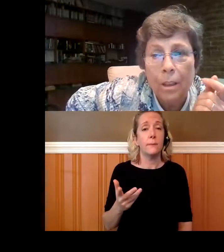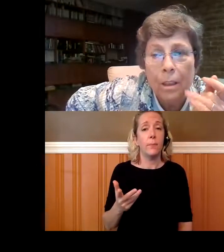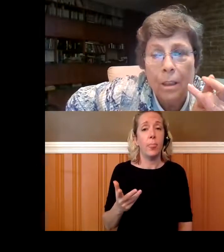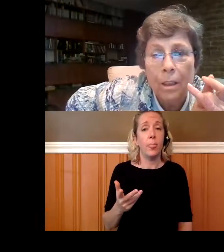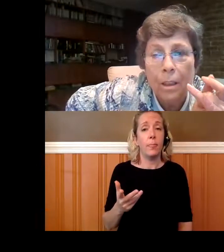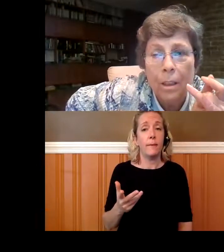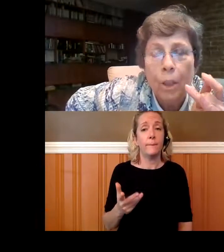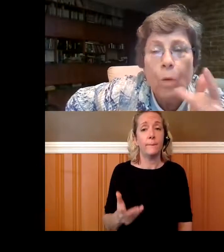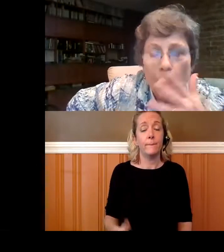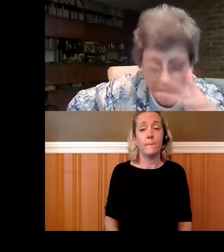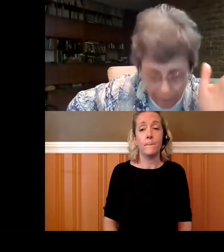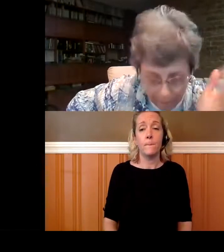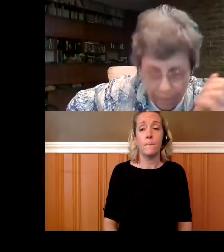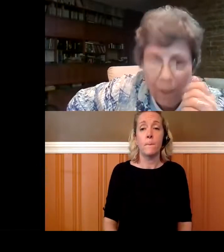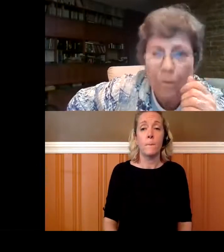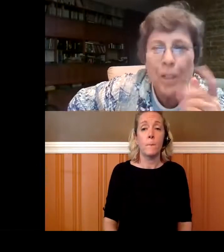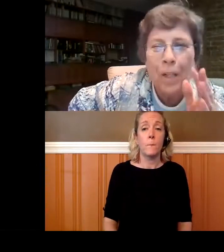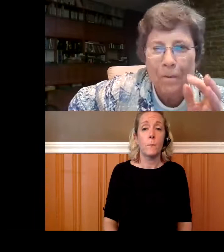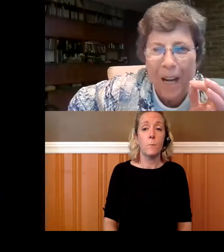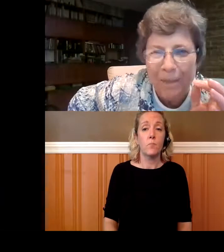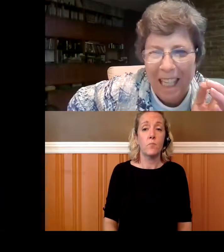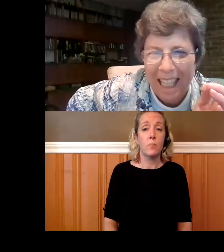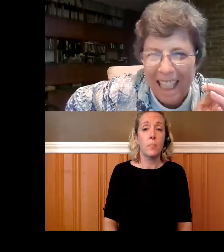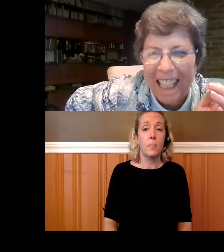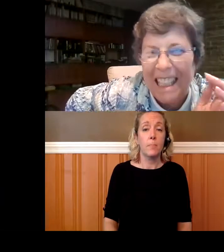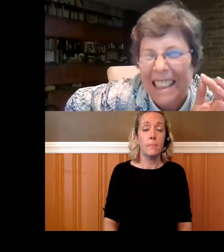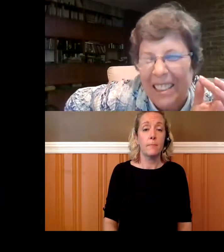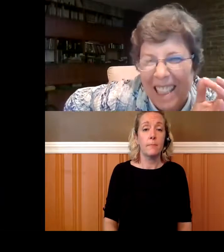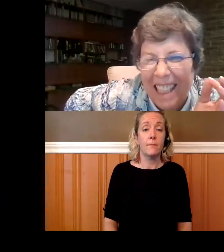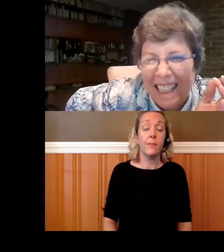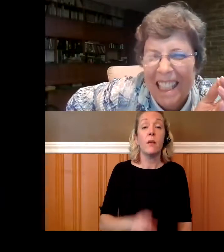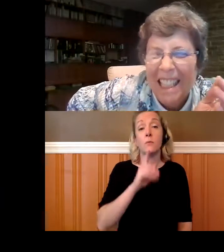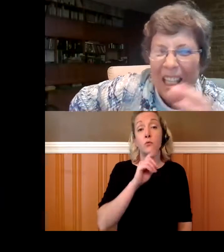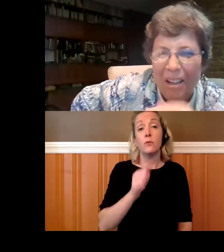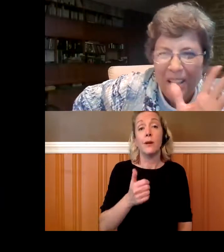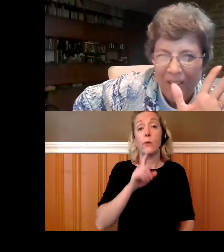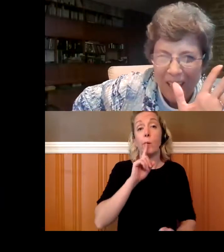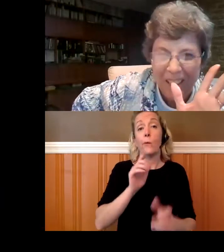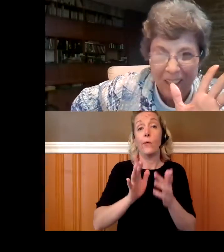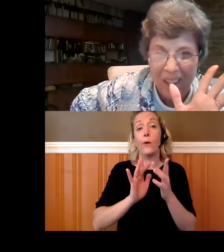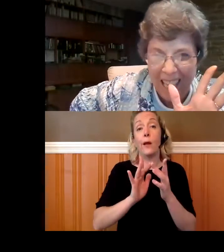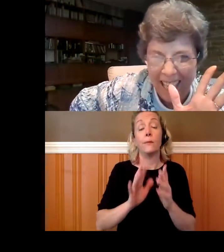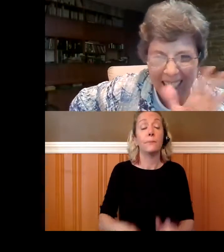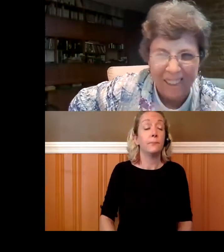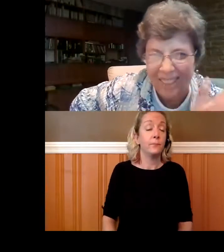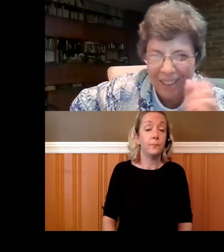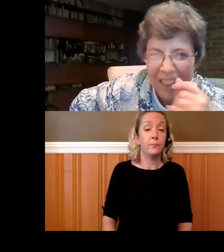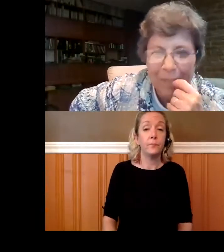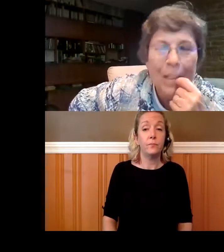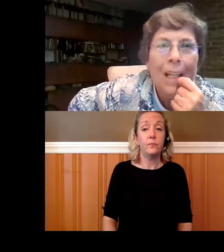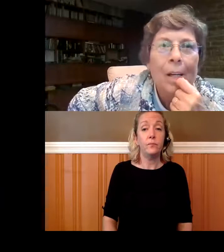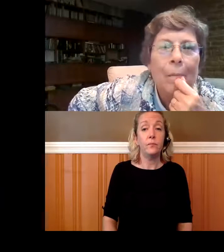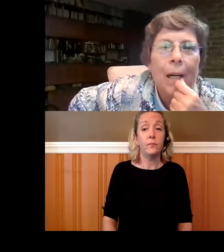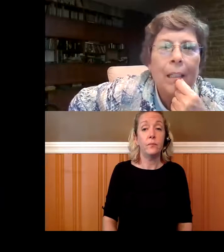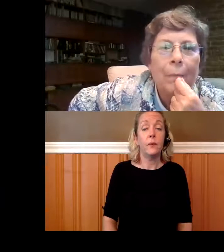like a cleaner's that, where you don't have to call ahead. They know what you want. But even for that, I think if